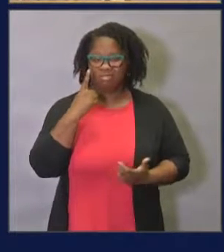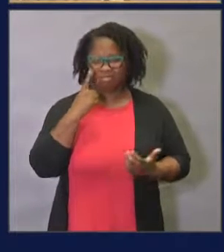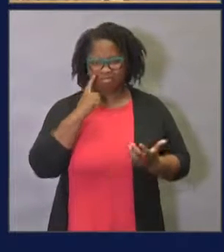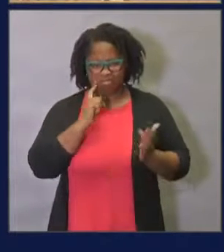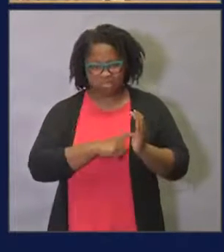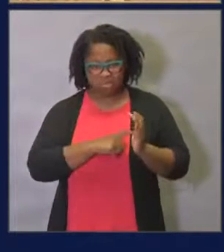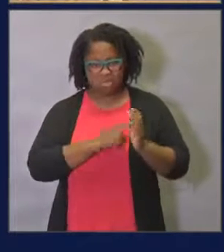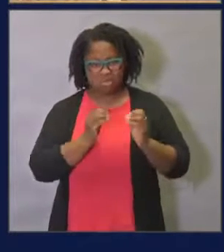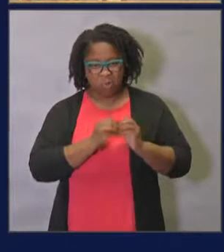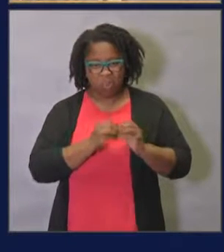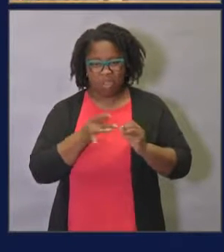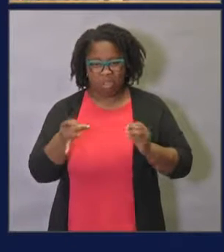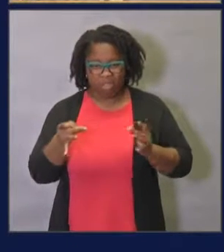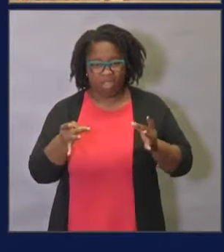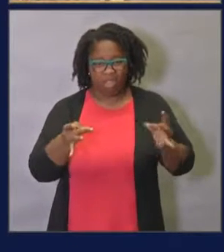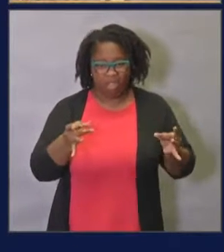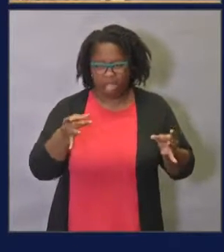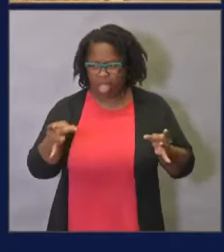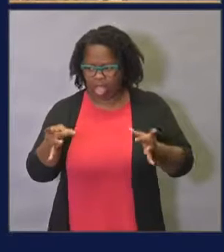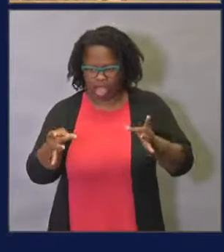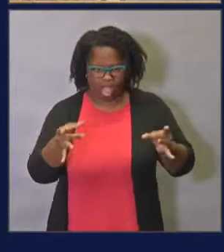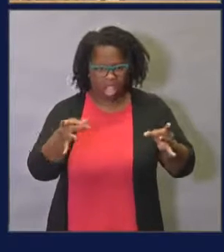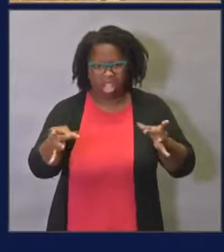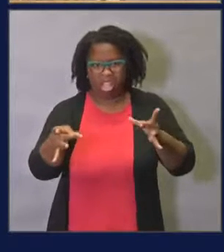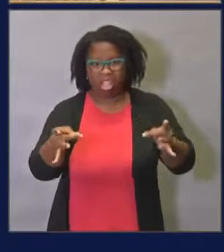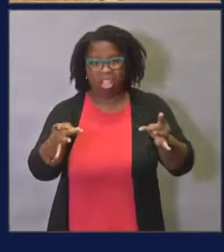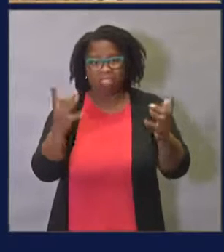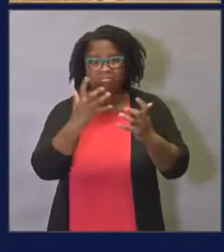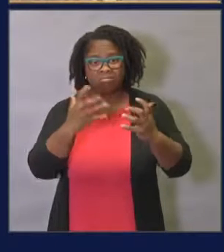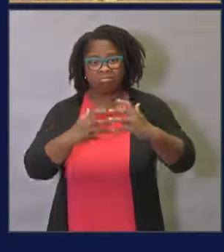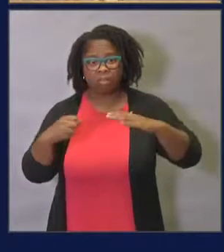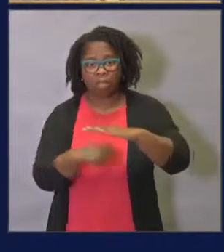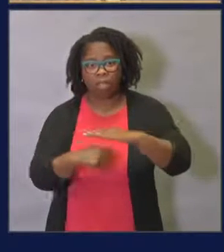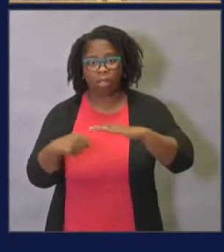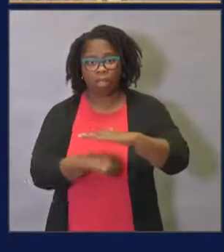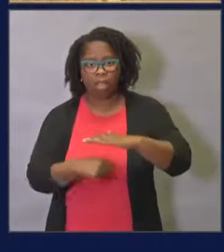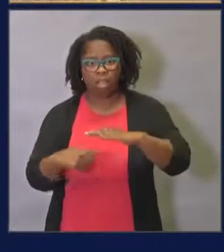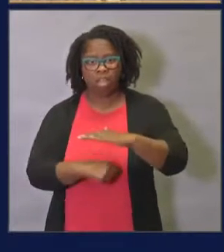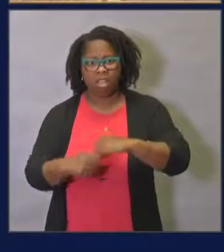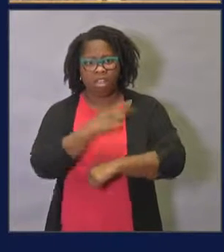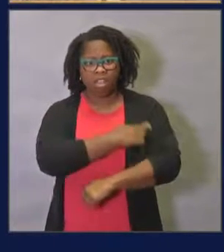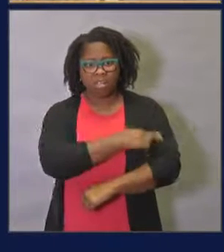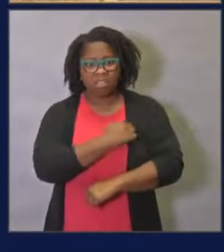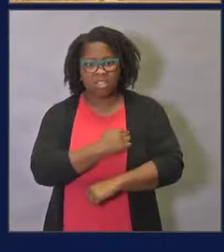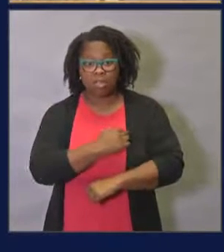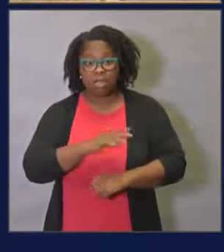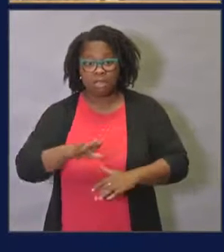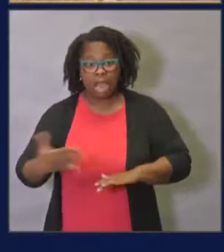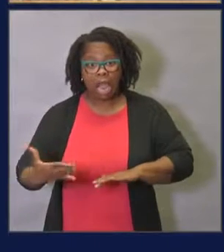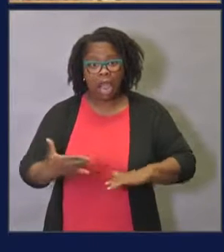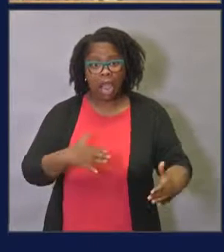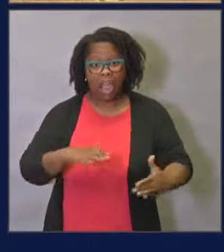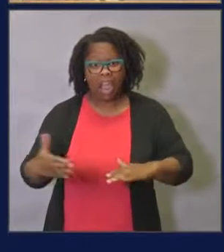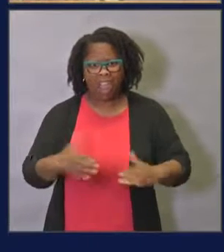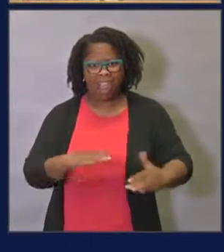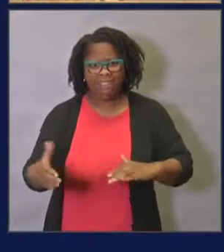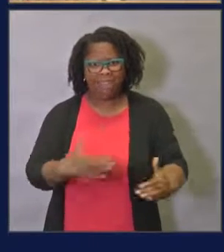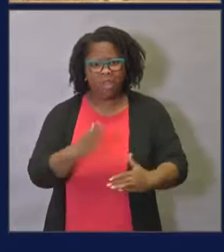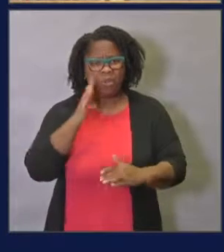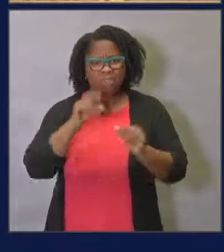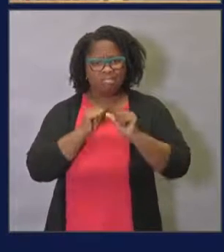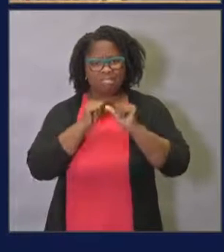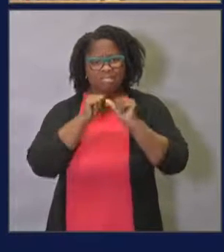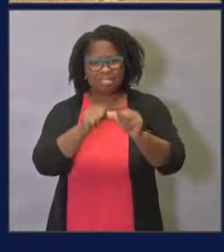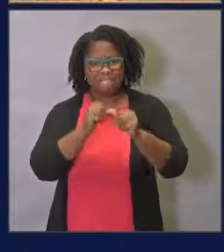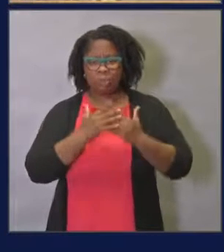more cases and more hospitalizations, increases in daily deaths will stay on this very tragic and troubling course